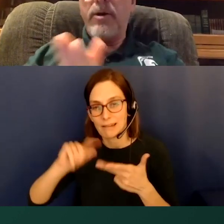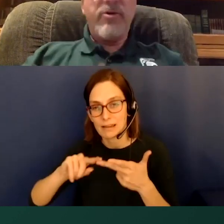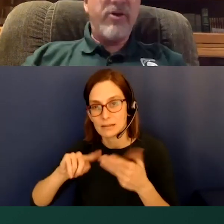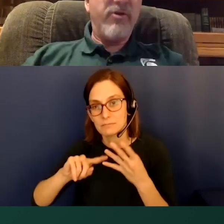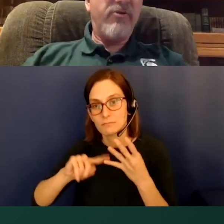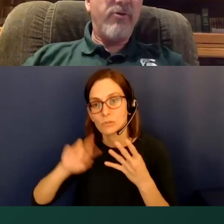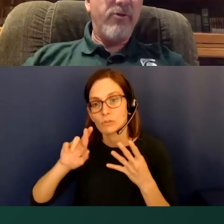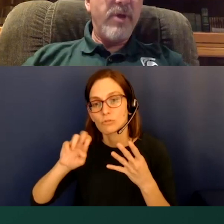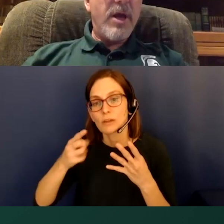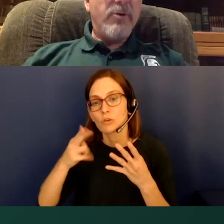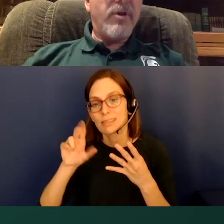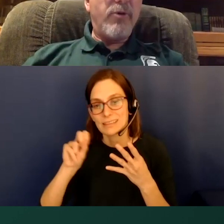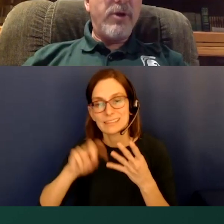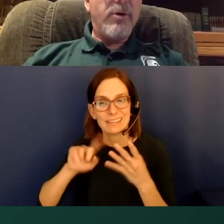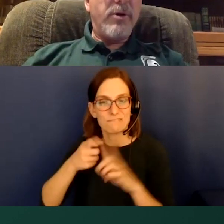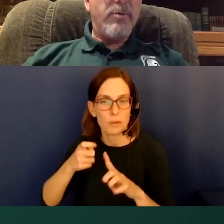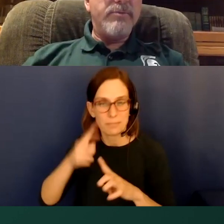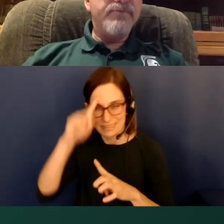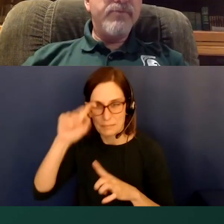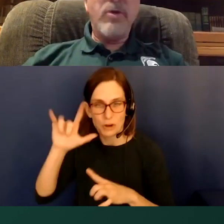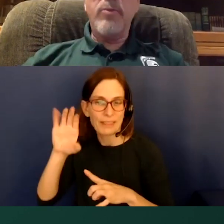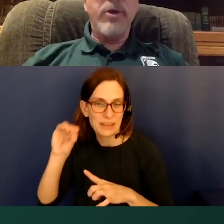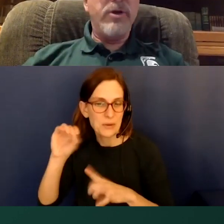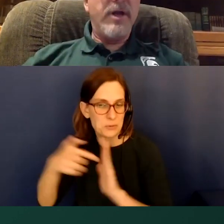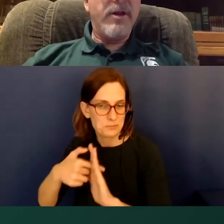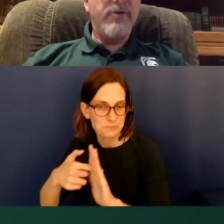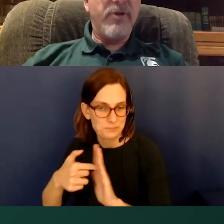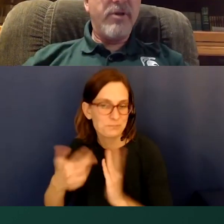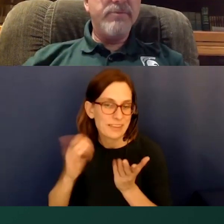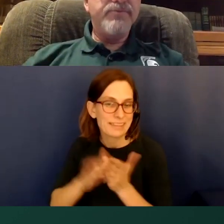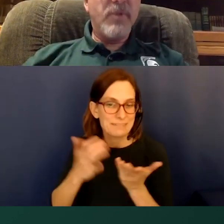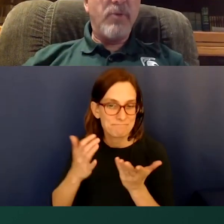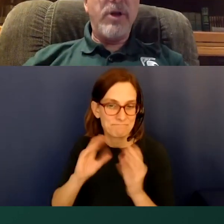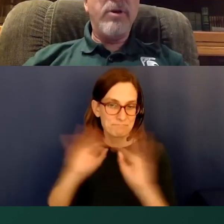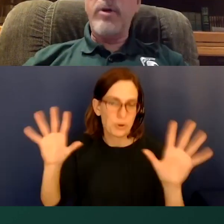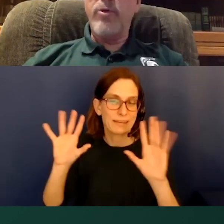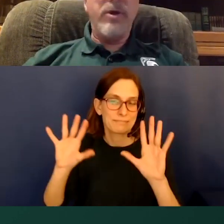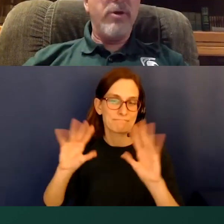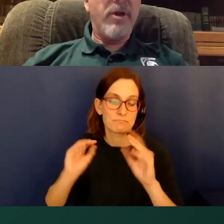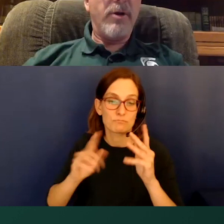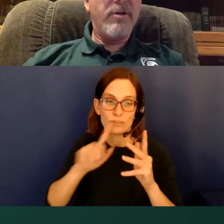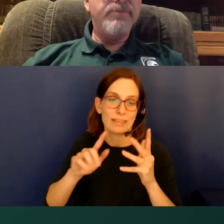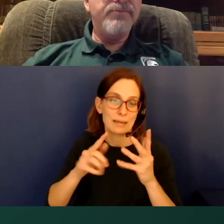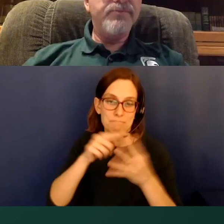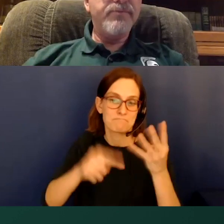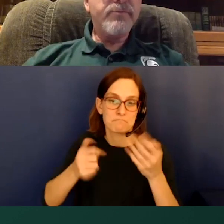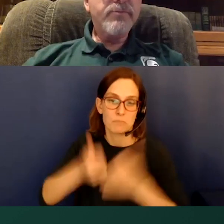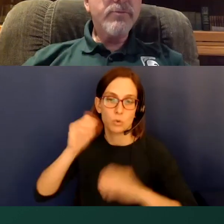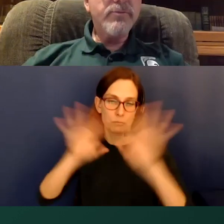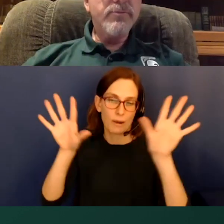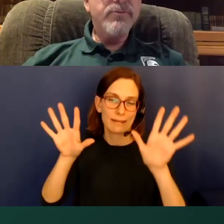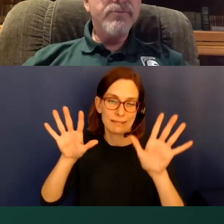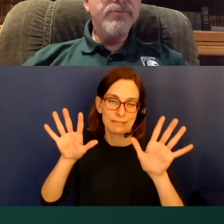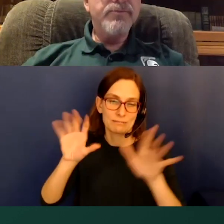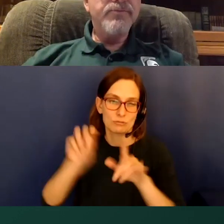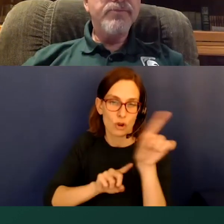in Leo, which I just showed you. Those are pretty good. Those are pretty good constellations. They're pretty good stars.